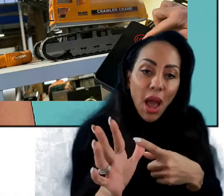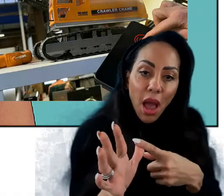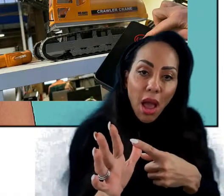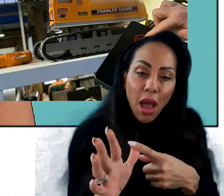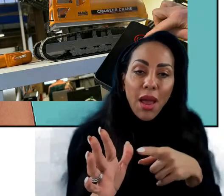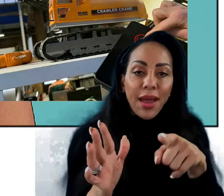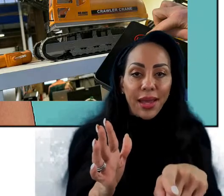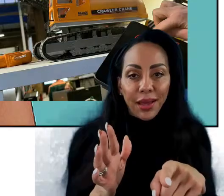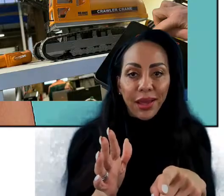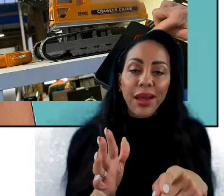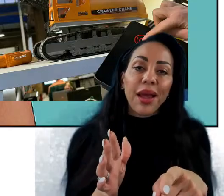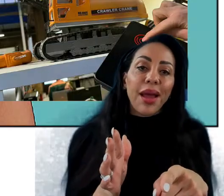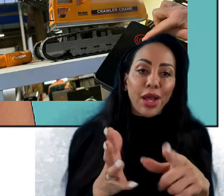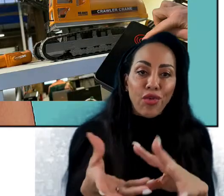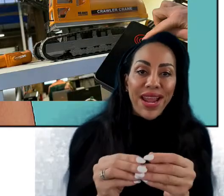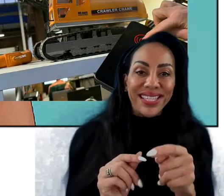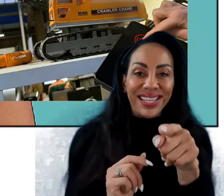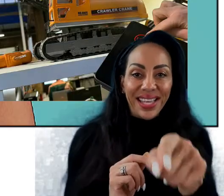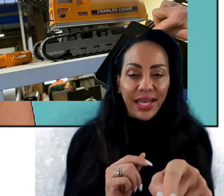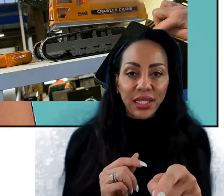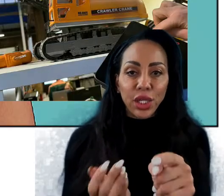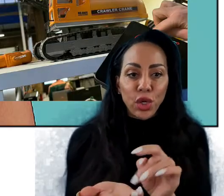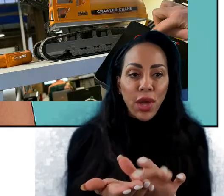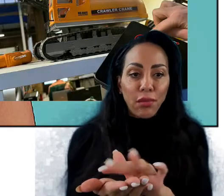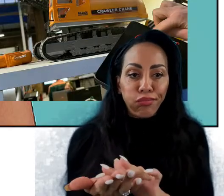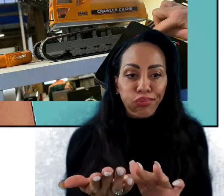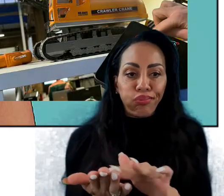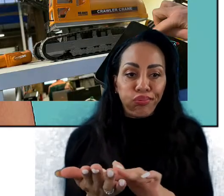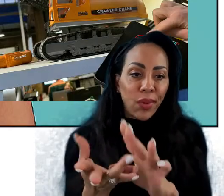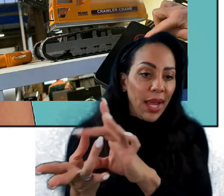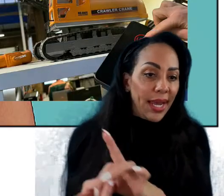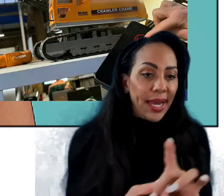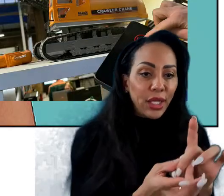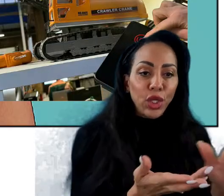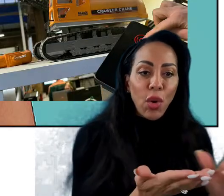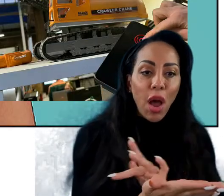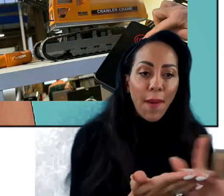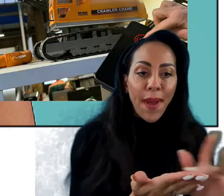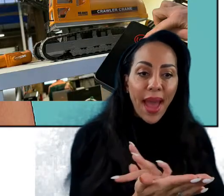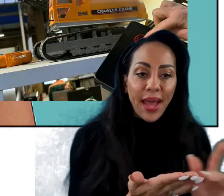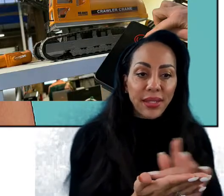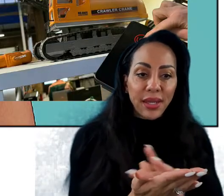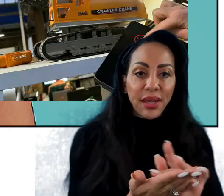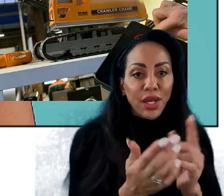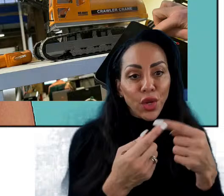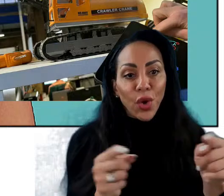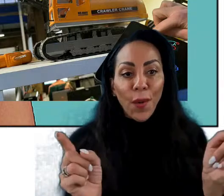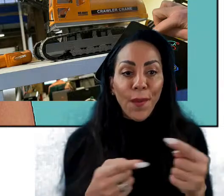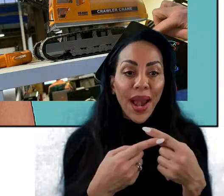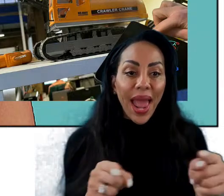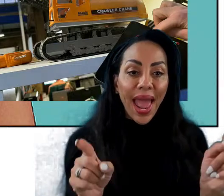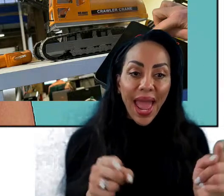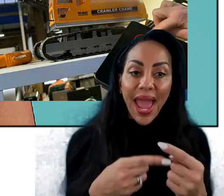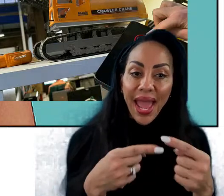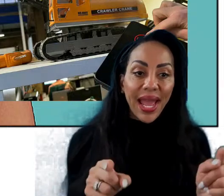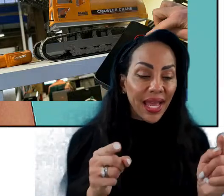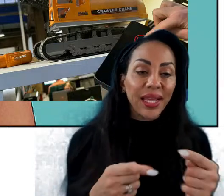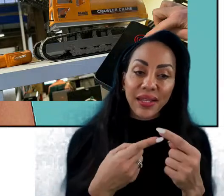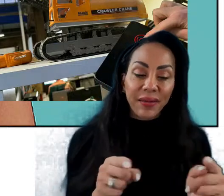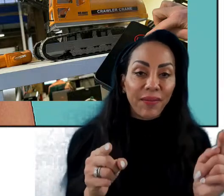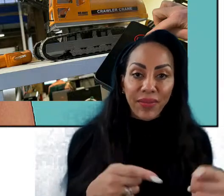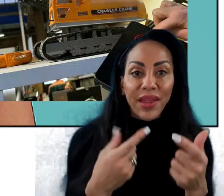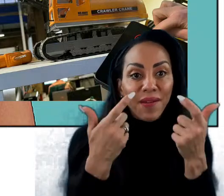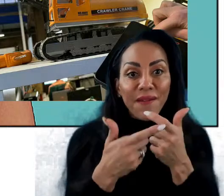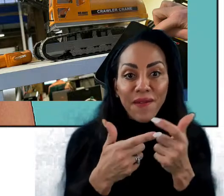sound here, lets you put it onto the iPad and start to manipulate it and play in a really fun way. So there's no menus, no language. It's just